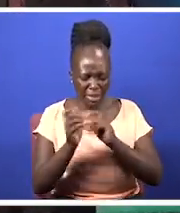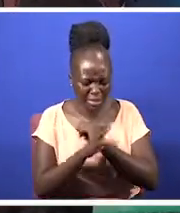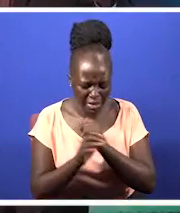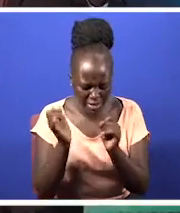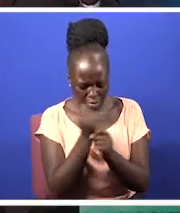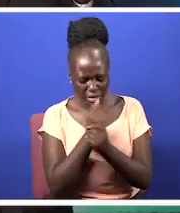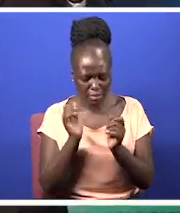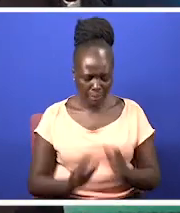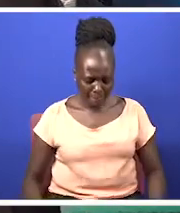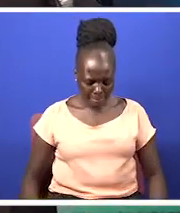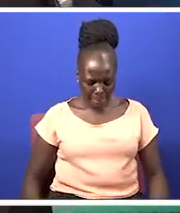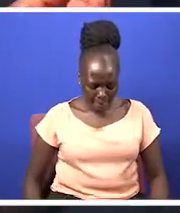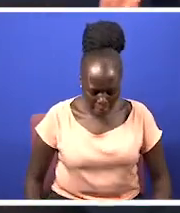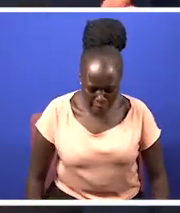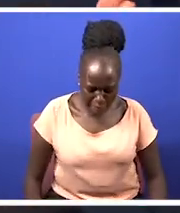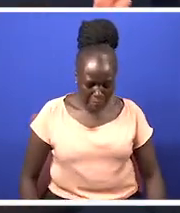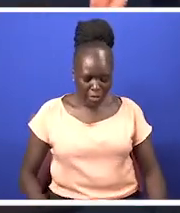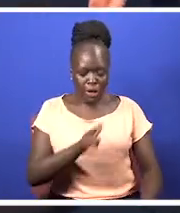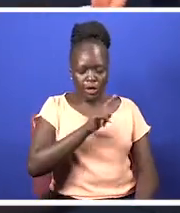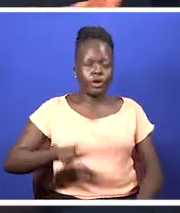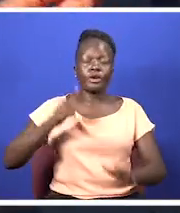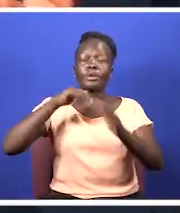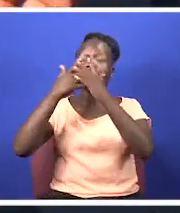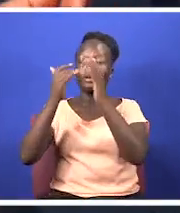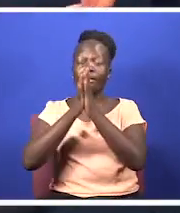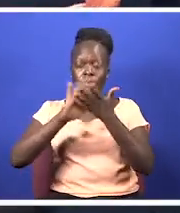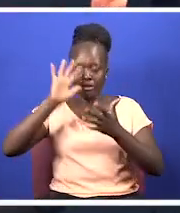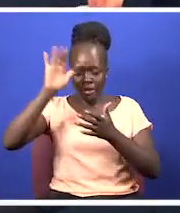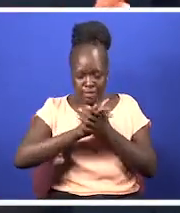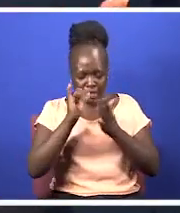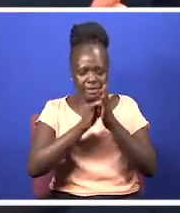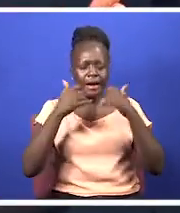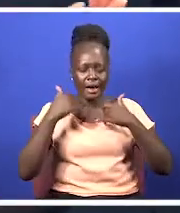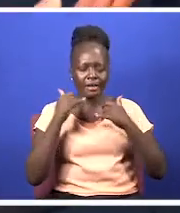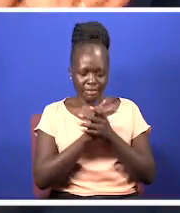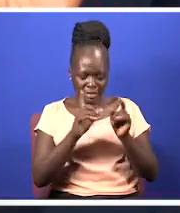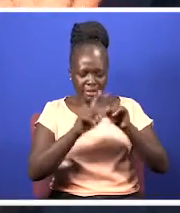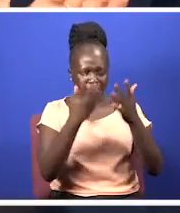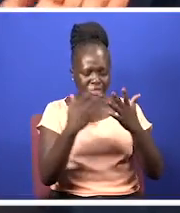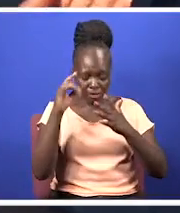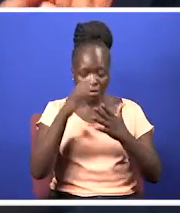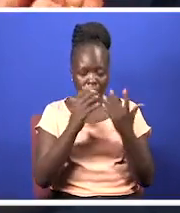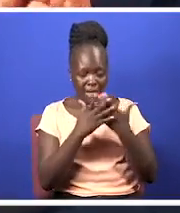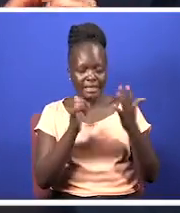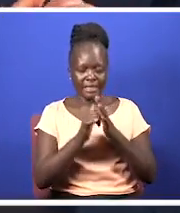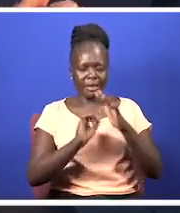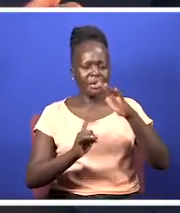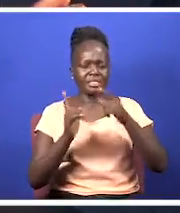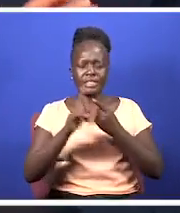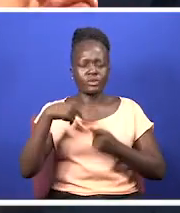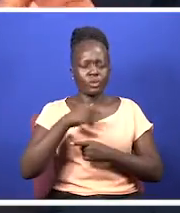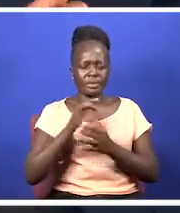indescribable. Yes, Lord, we thank you and glorify you that we are the objects of that love. Minister to us, O